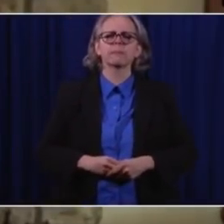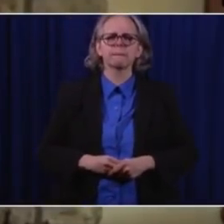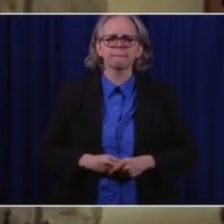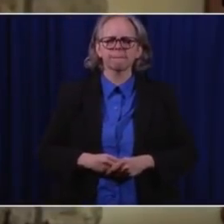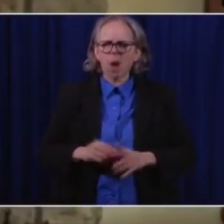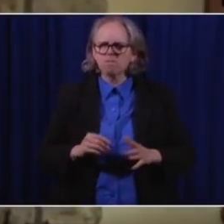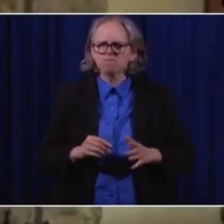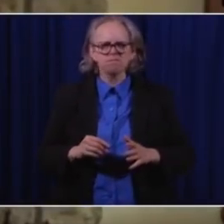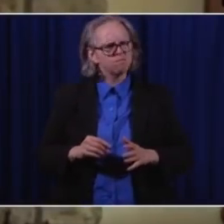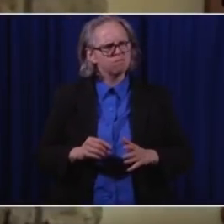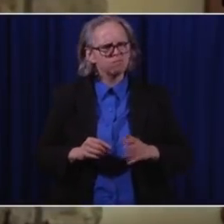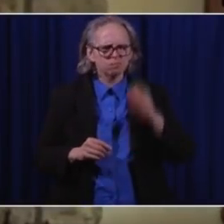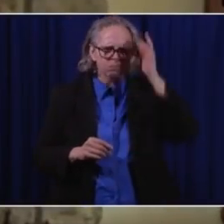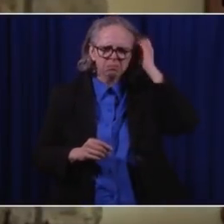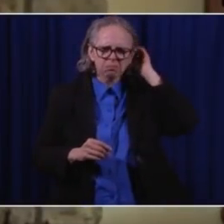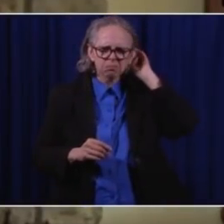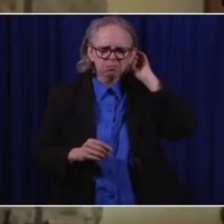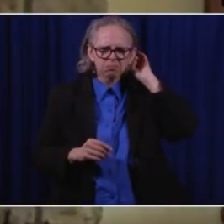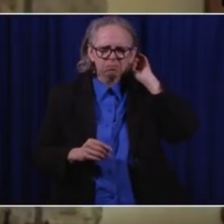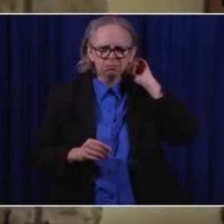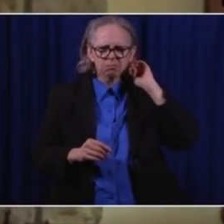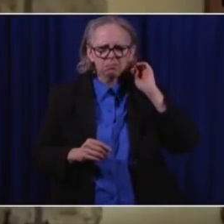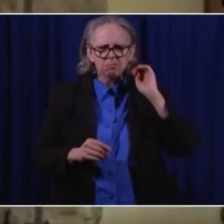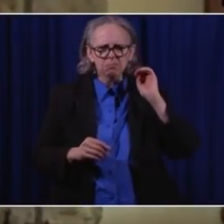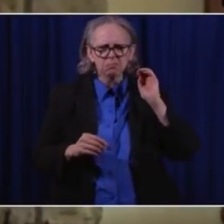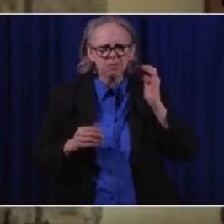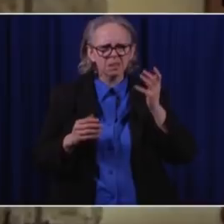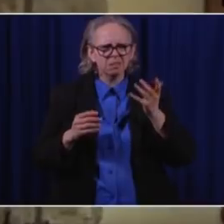Yeah, I mean, there's nothing, we have not put anything in that